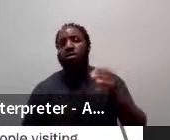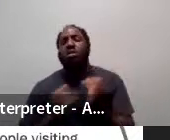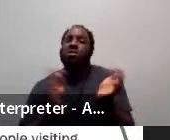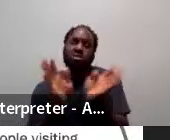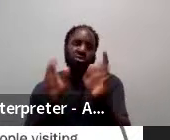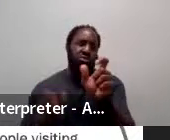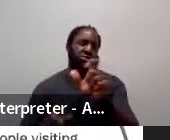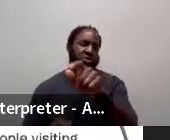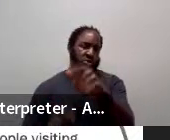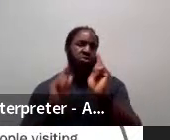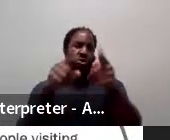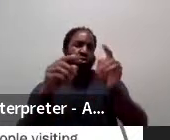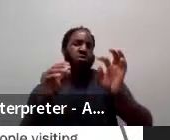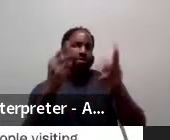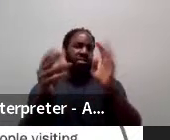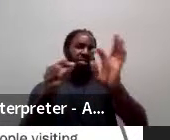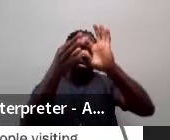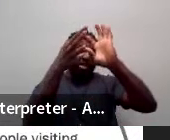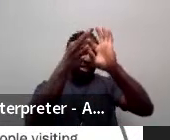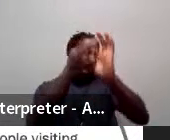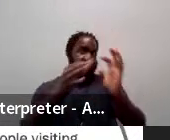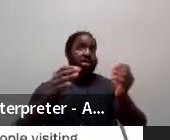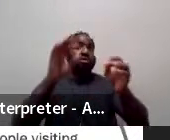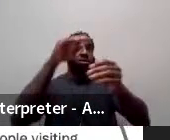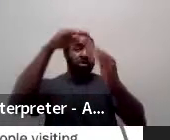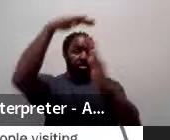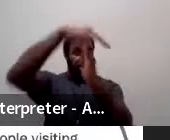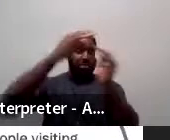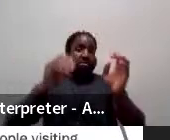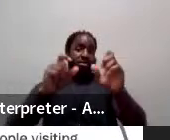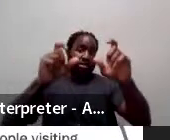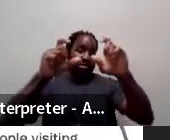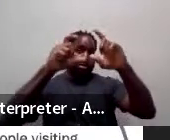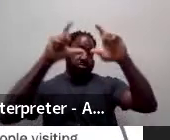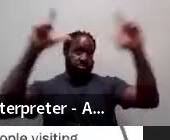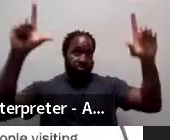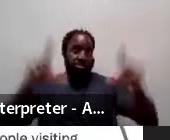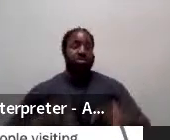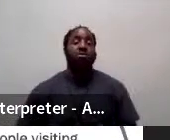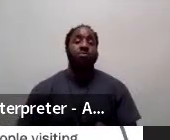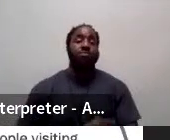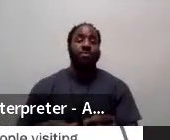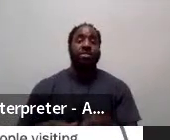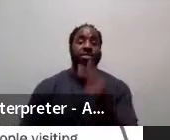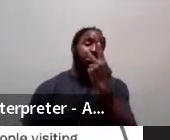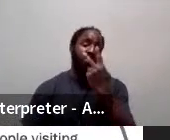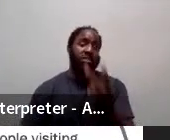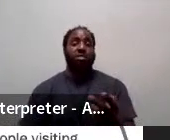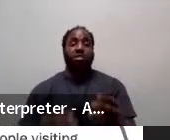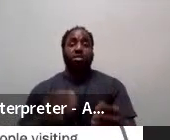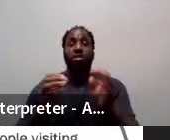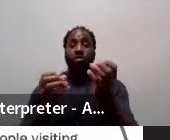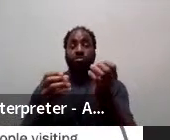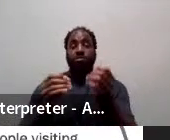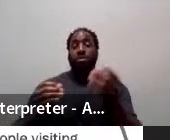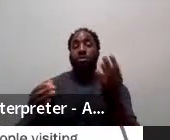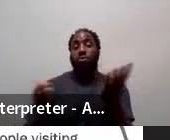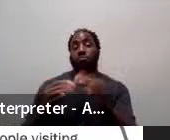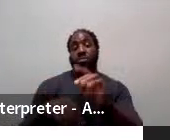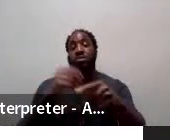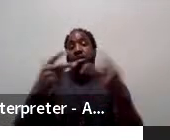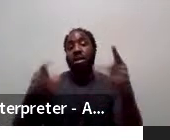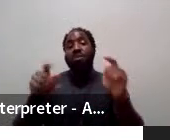there. There's a tab on the history of the project where you can look for yourself and see summaries of the different planning events over the years. Next slide,